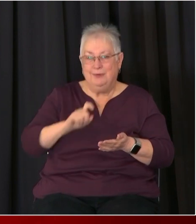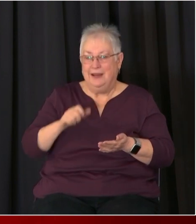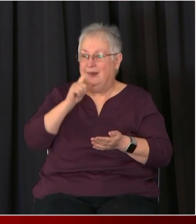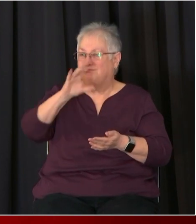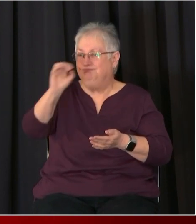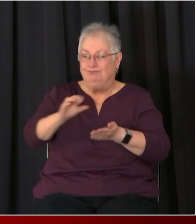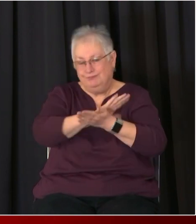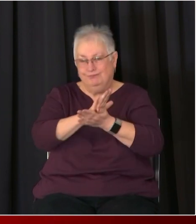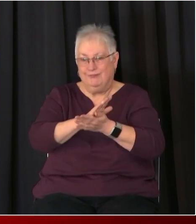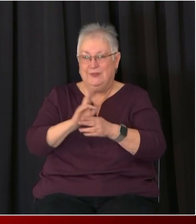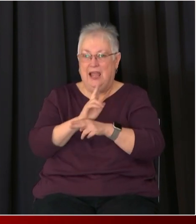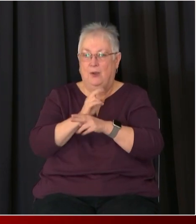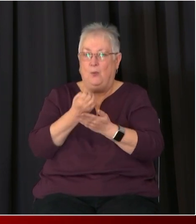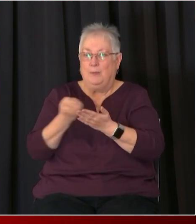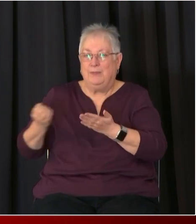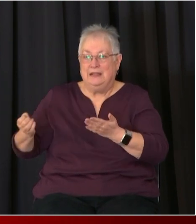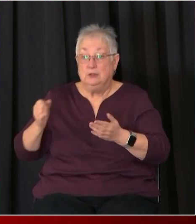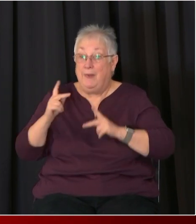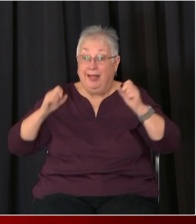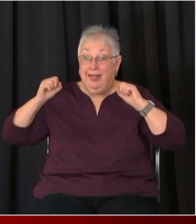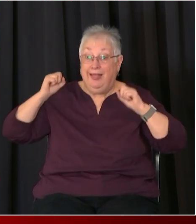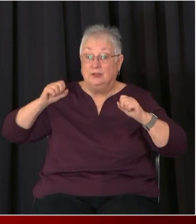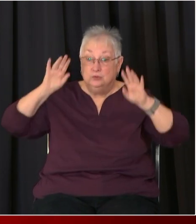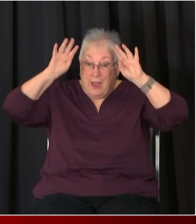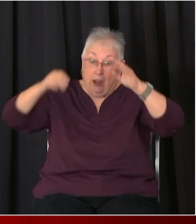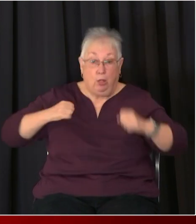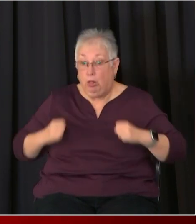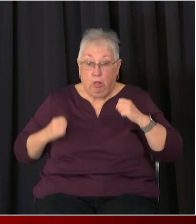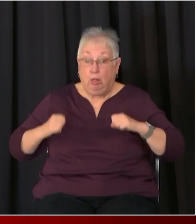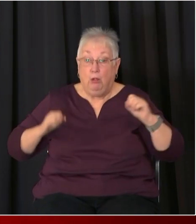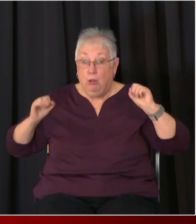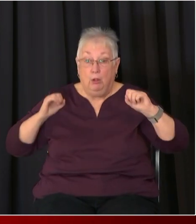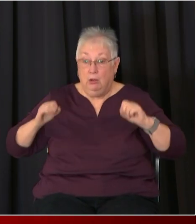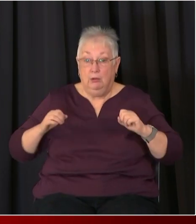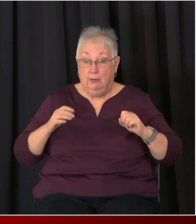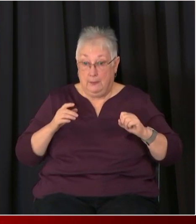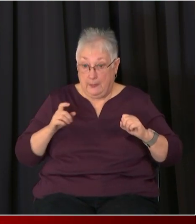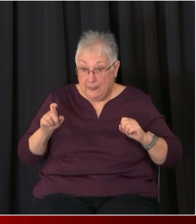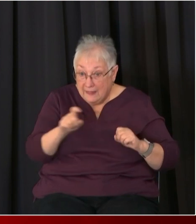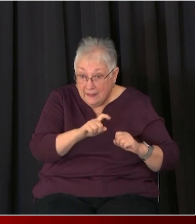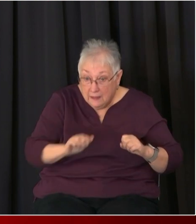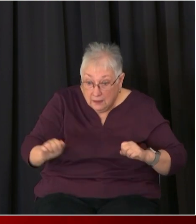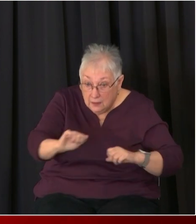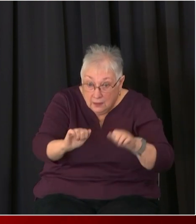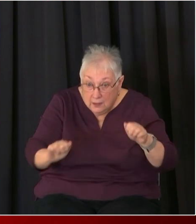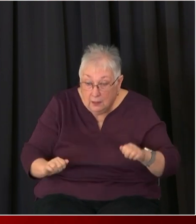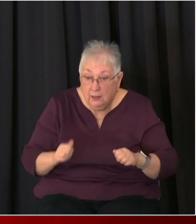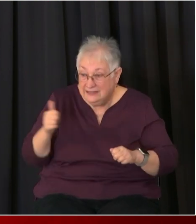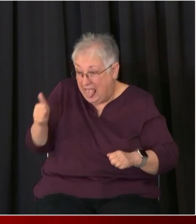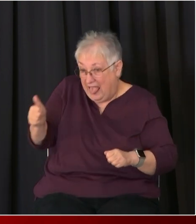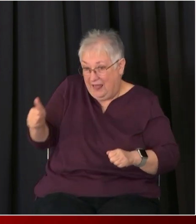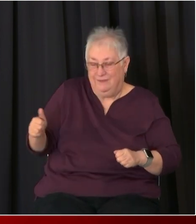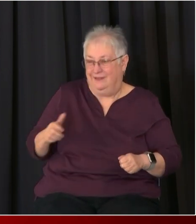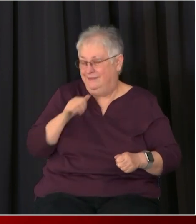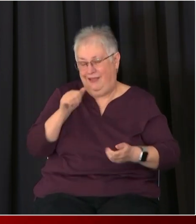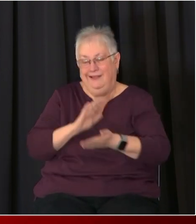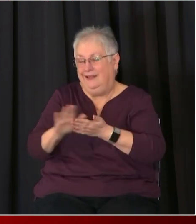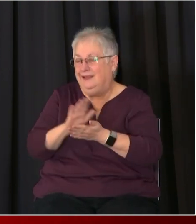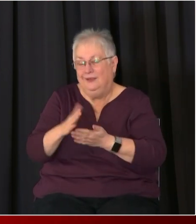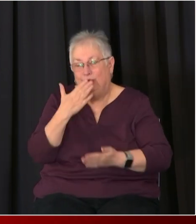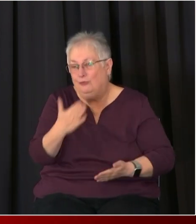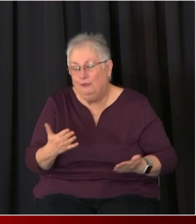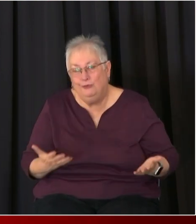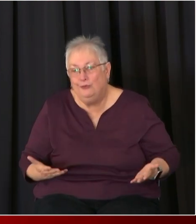of transmission in our community, but also nationally. So when we have to start looking at what are the ways that we can tailor